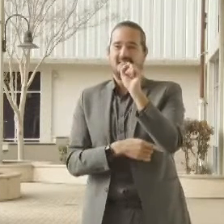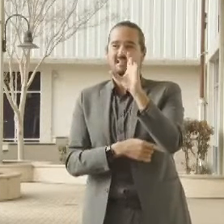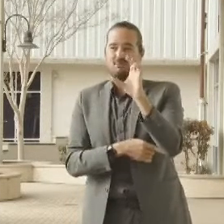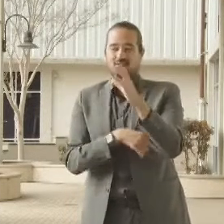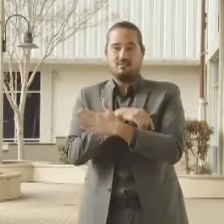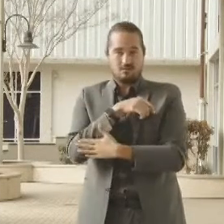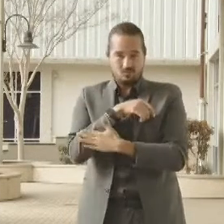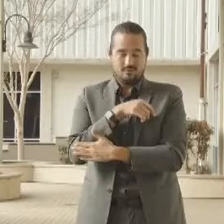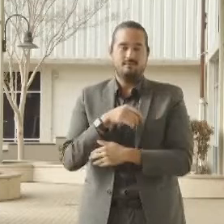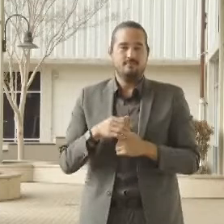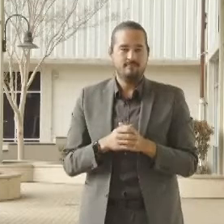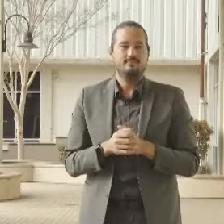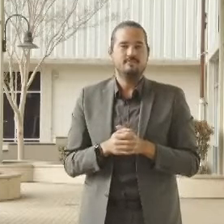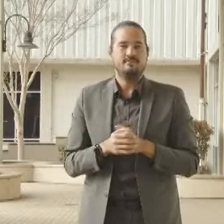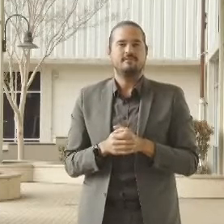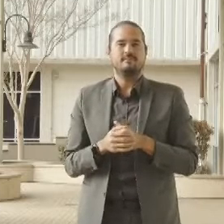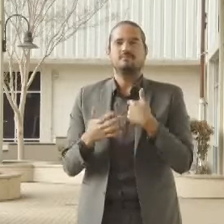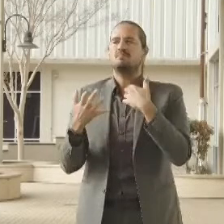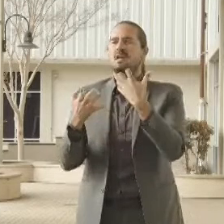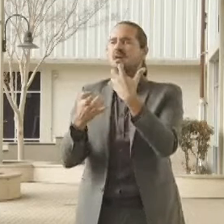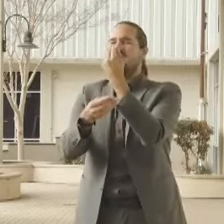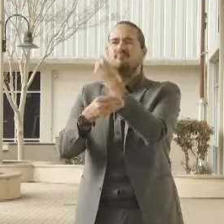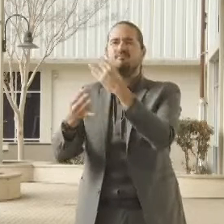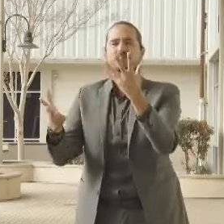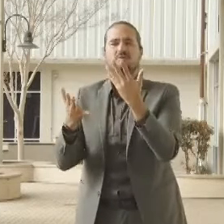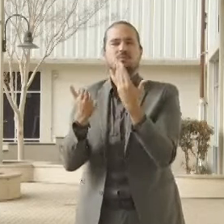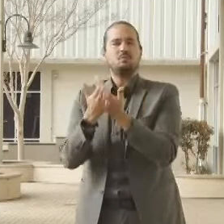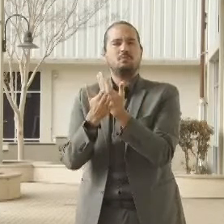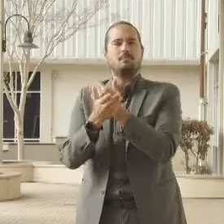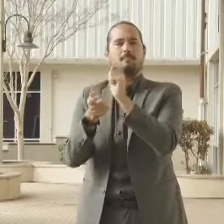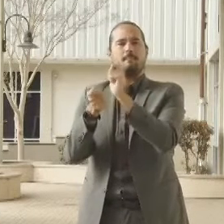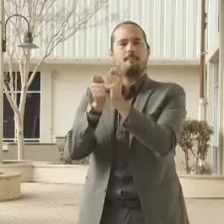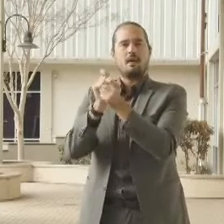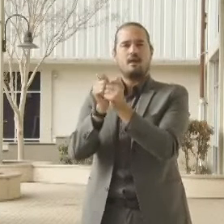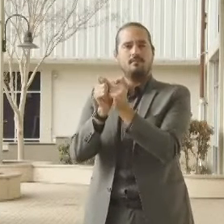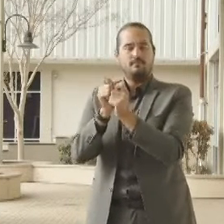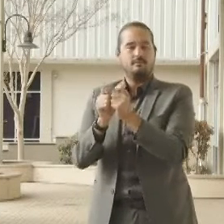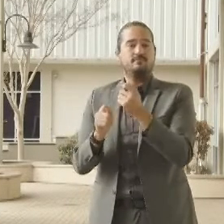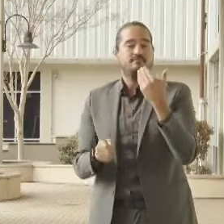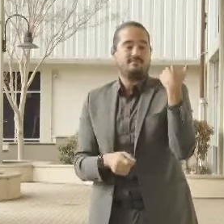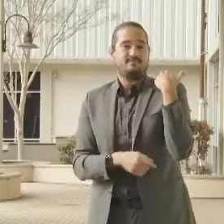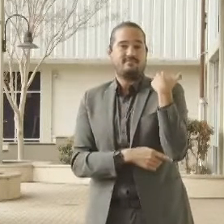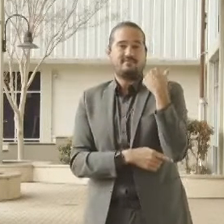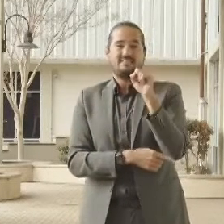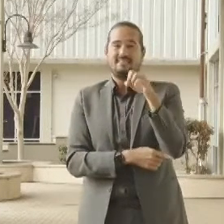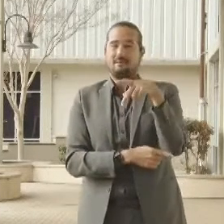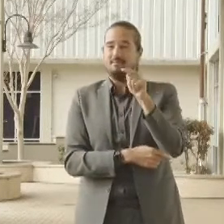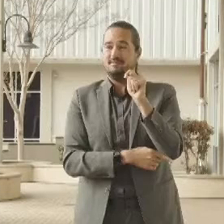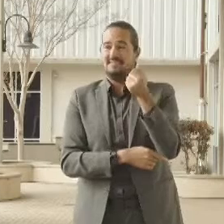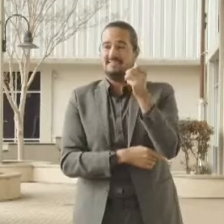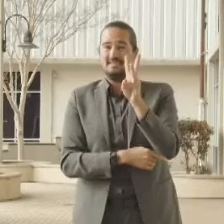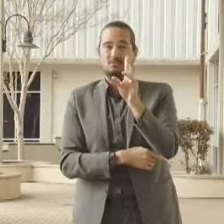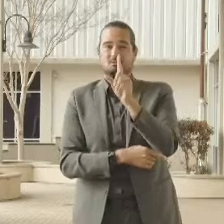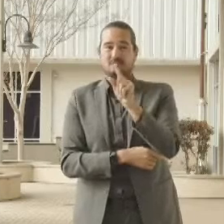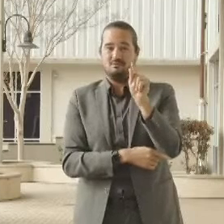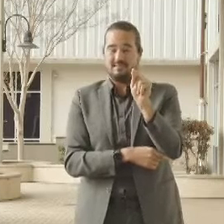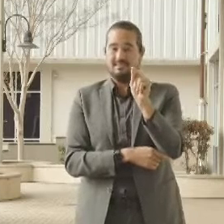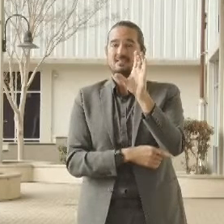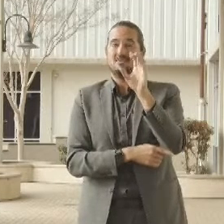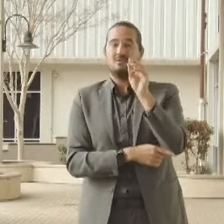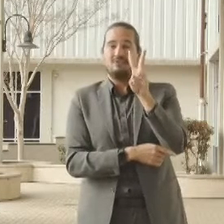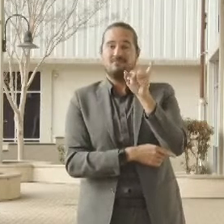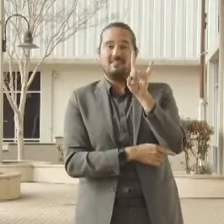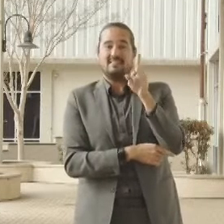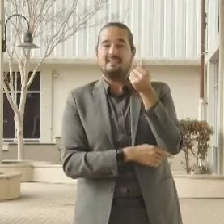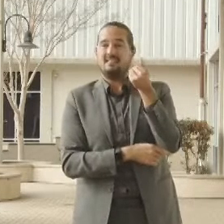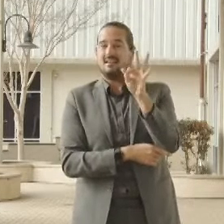on our September 16, 2020 COVID-19 testing order issued by the health officer. And this